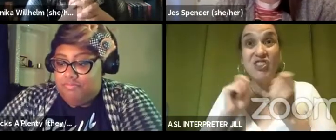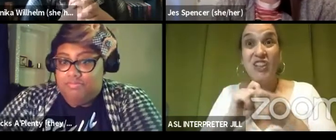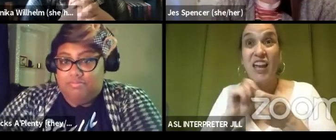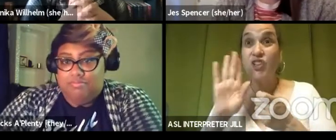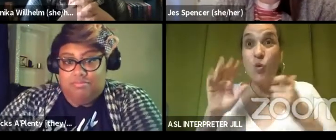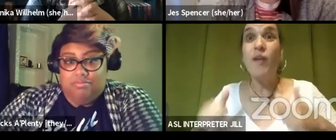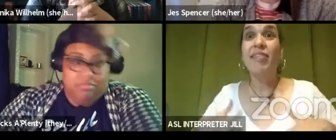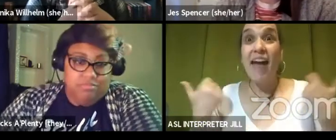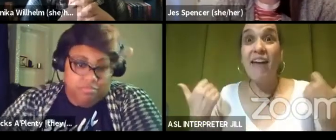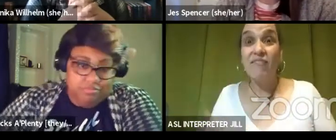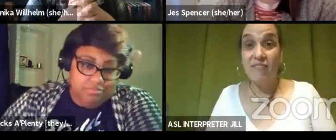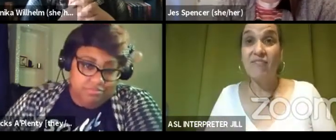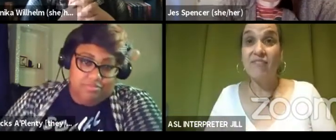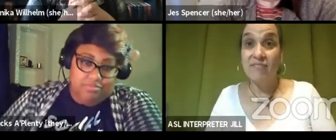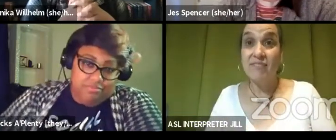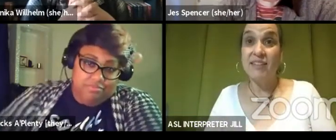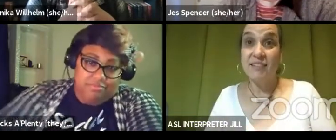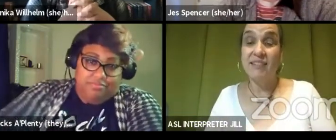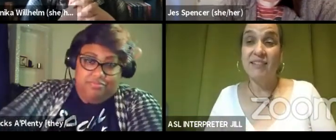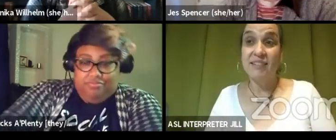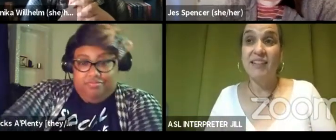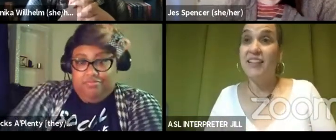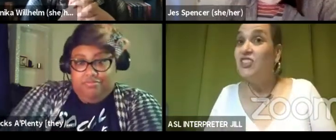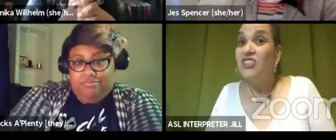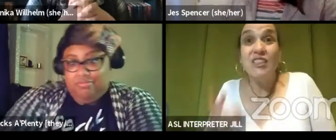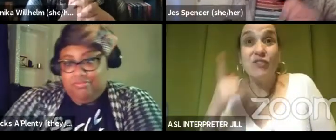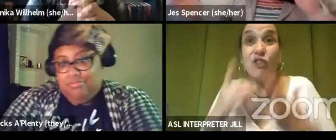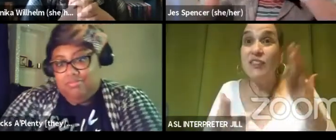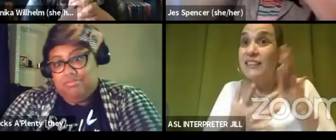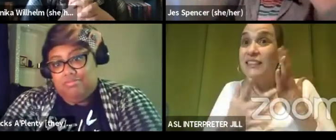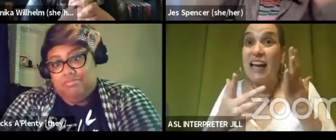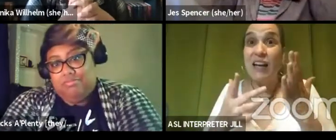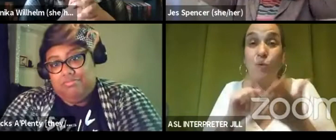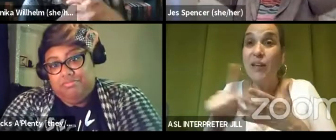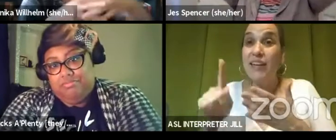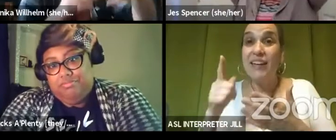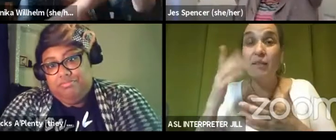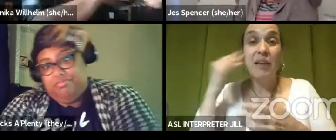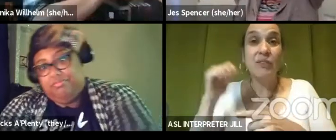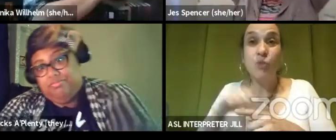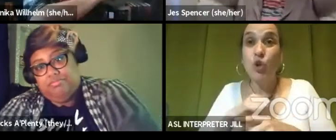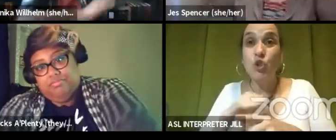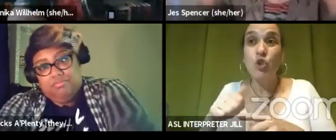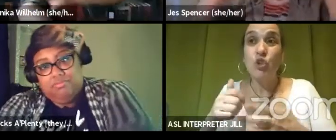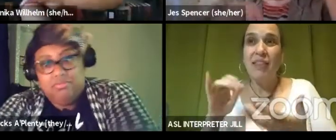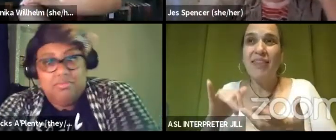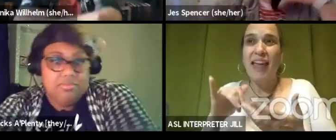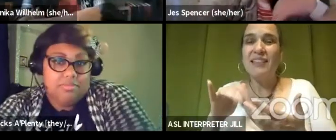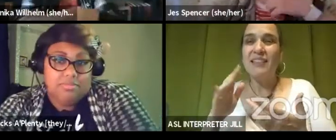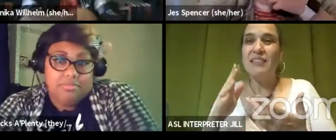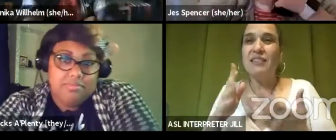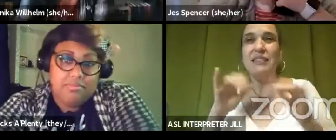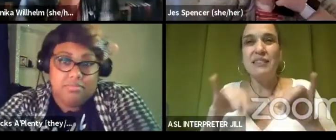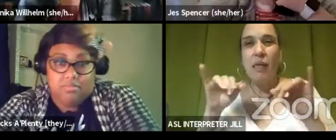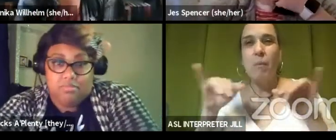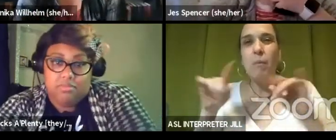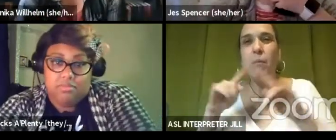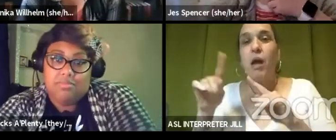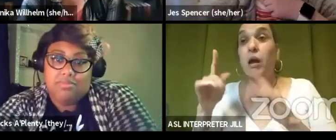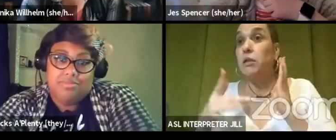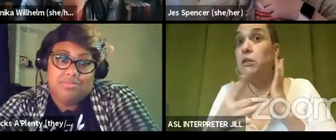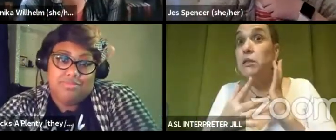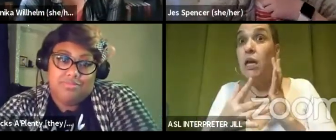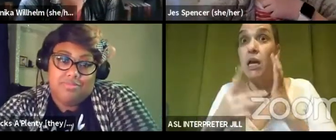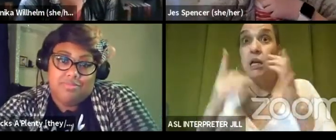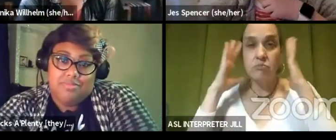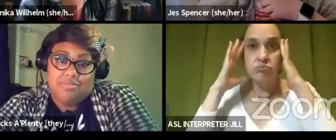life? Just tech. Because rehearsals, like, you know, like that's, you know, that's at least the same. But tech,